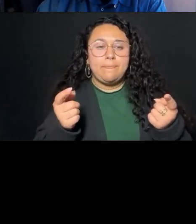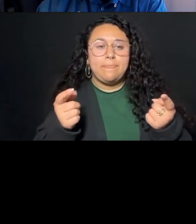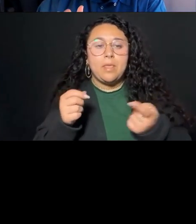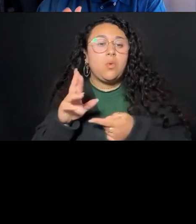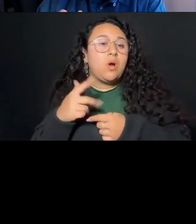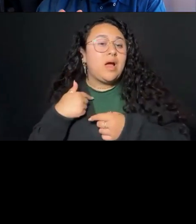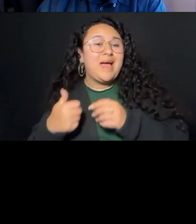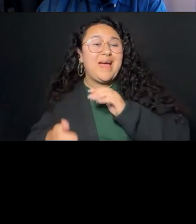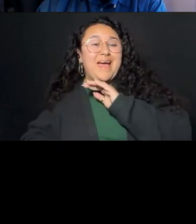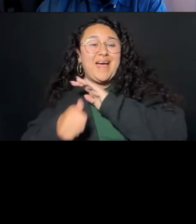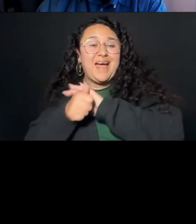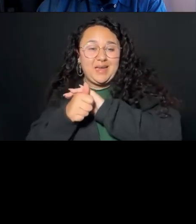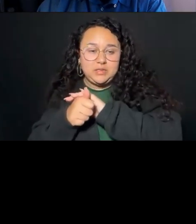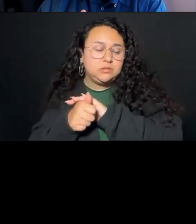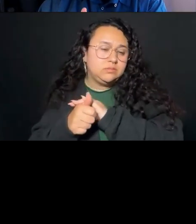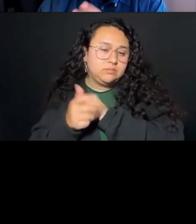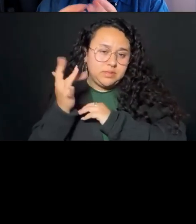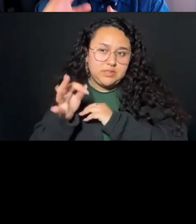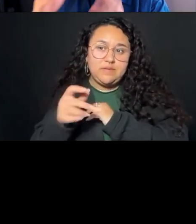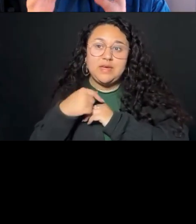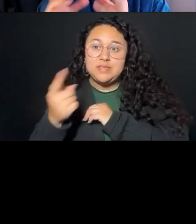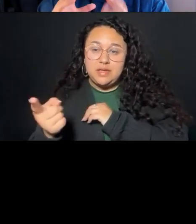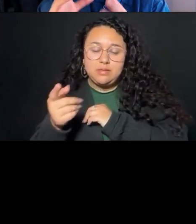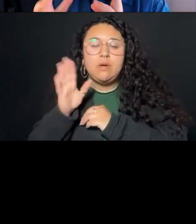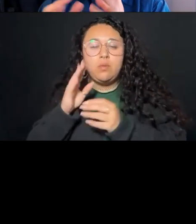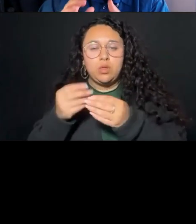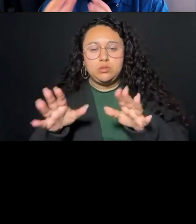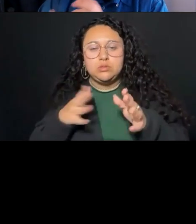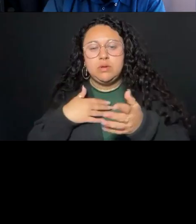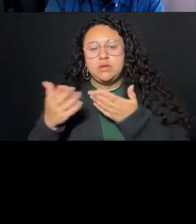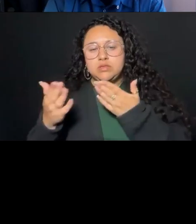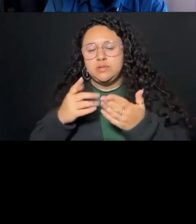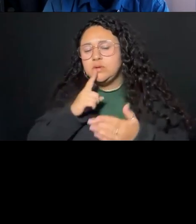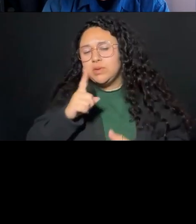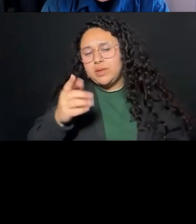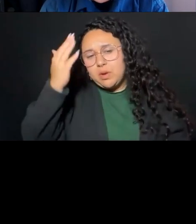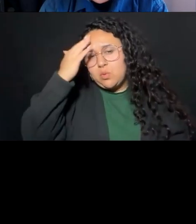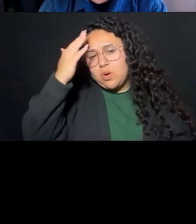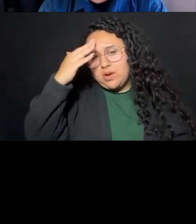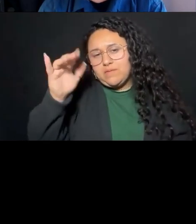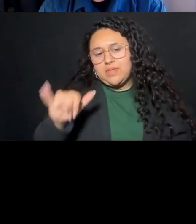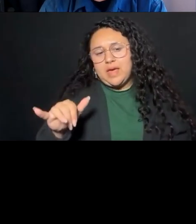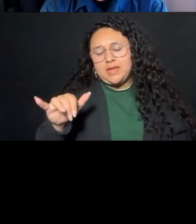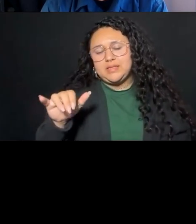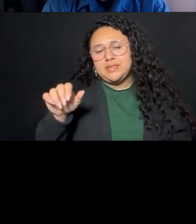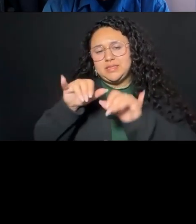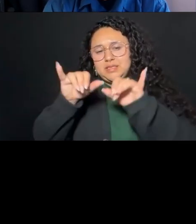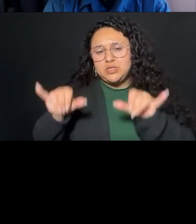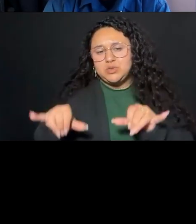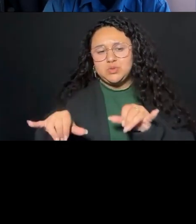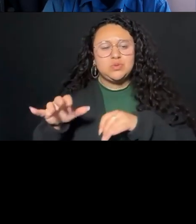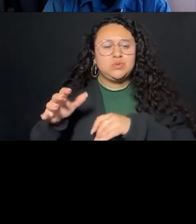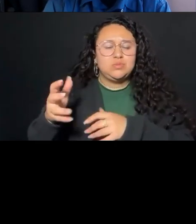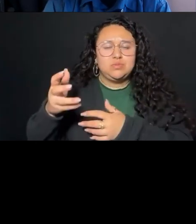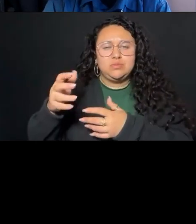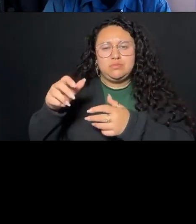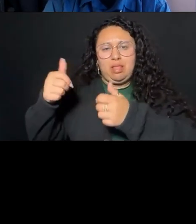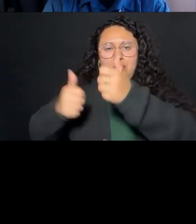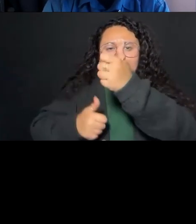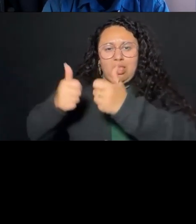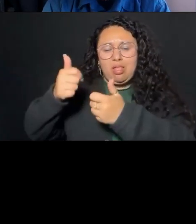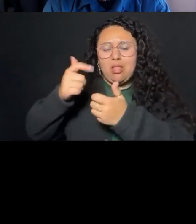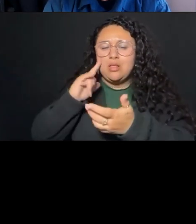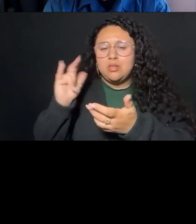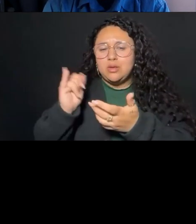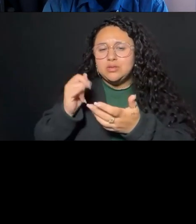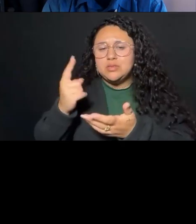it hidden in order to not lose my services. So just being really mindful of what those power dynamics are in relationships.